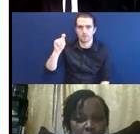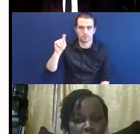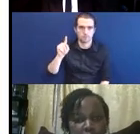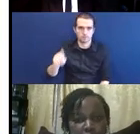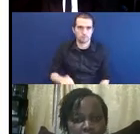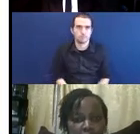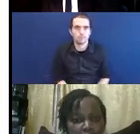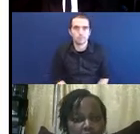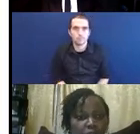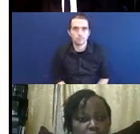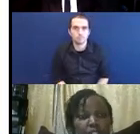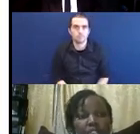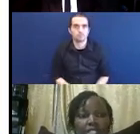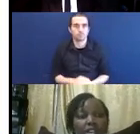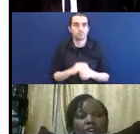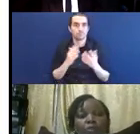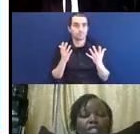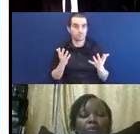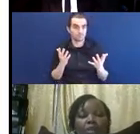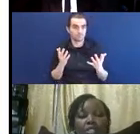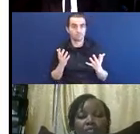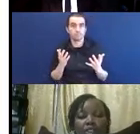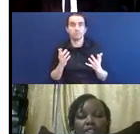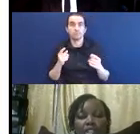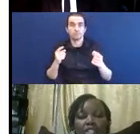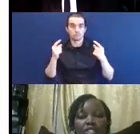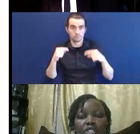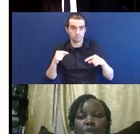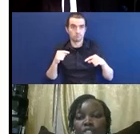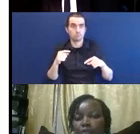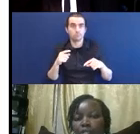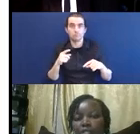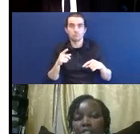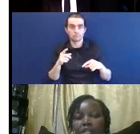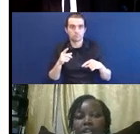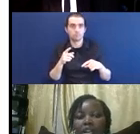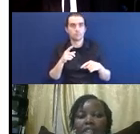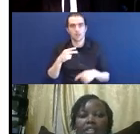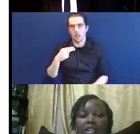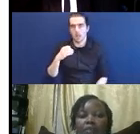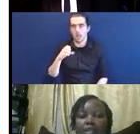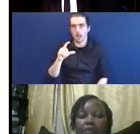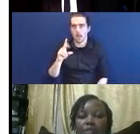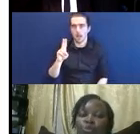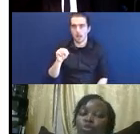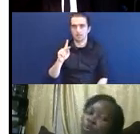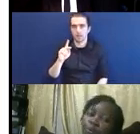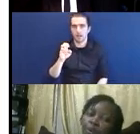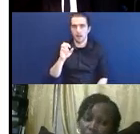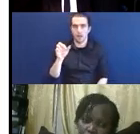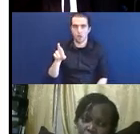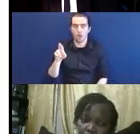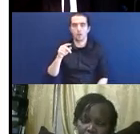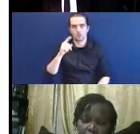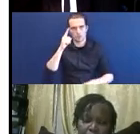There is Helen Keller, who says, optimism is the faith that leads to achievement. Nothing can be done without hope